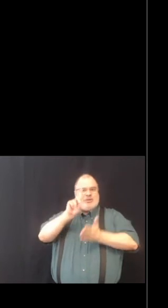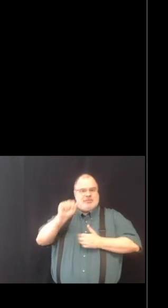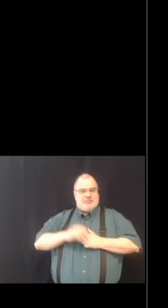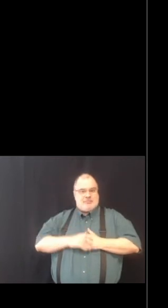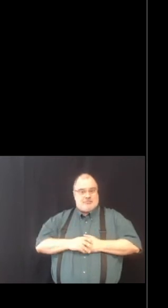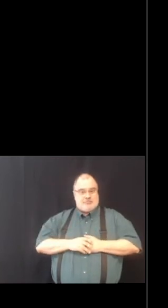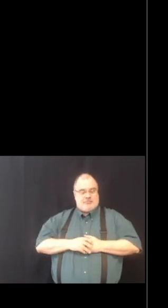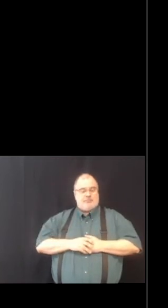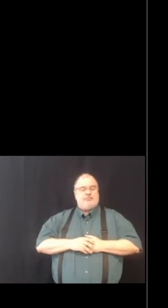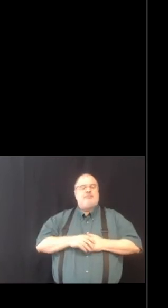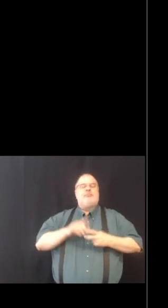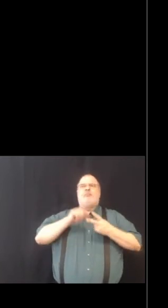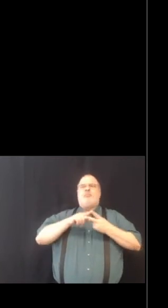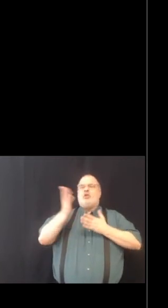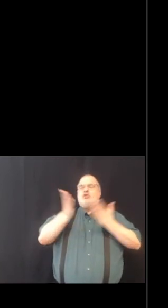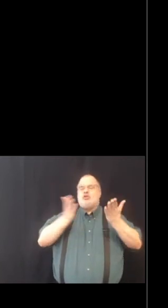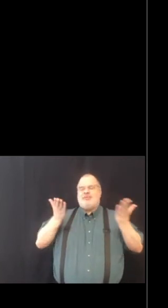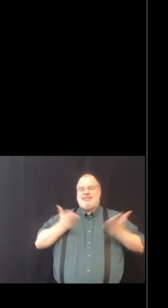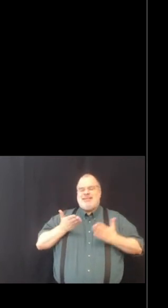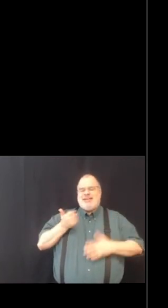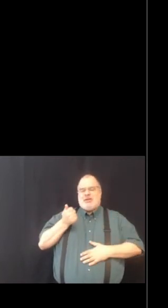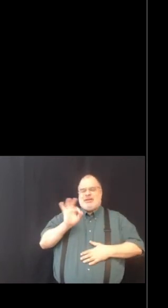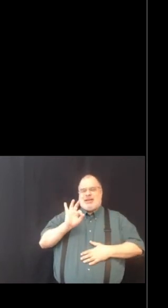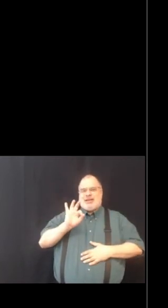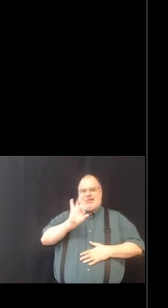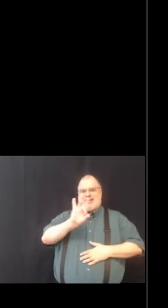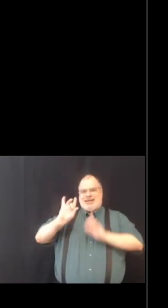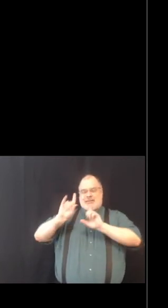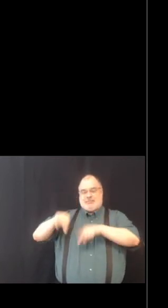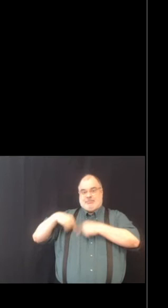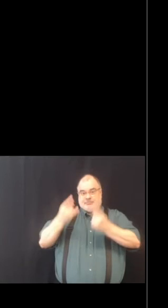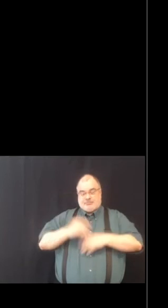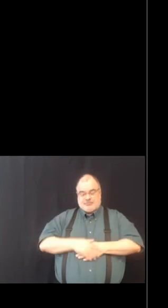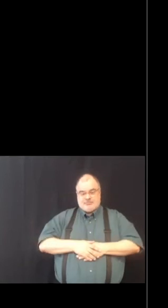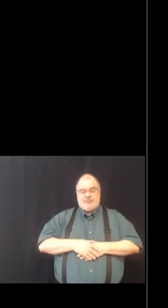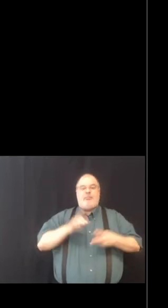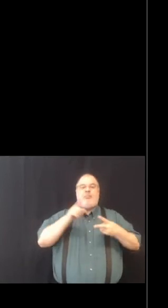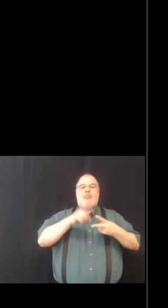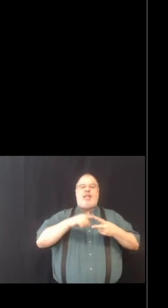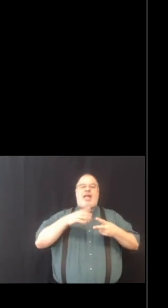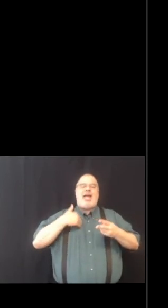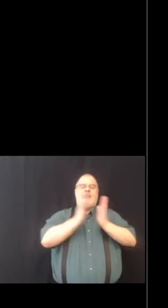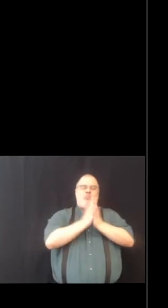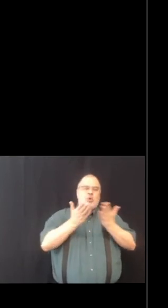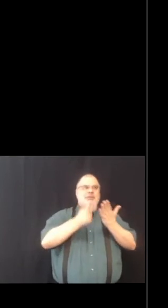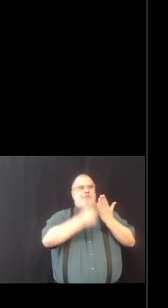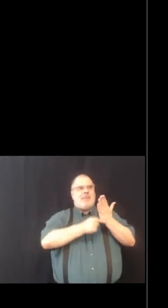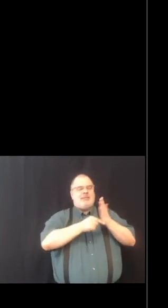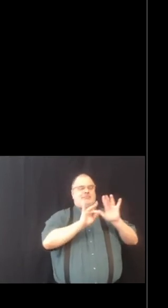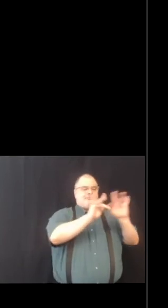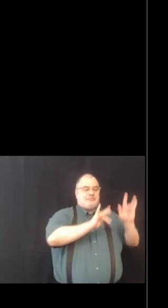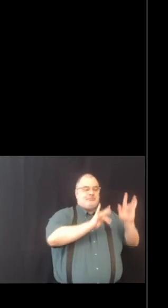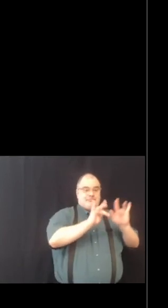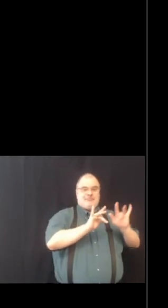serving the community since 1988. Talking Books provides digital recorded books and magazines, postage